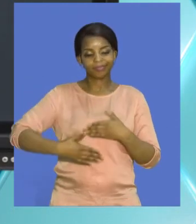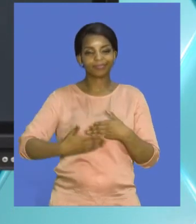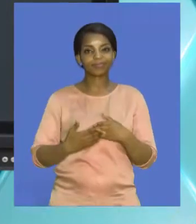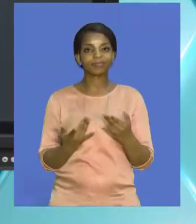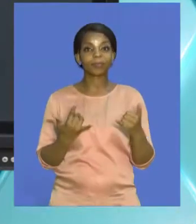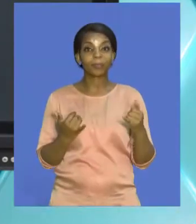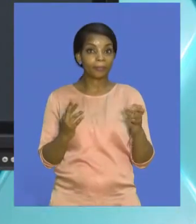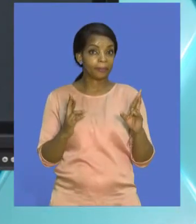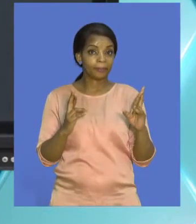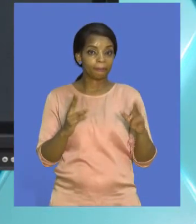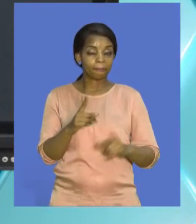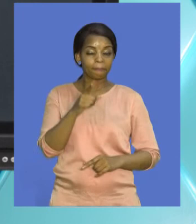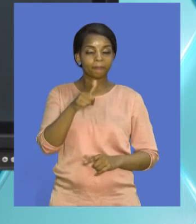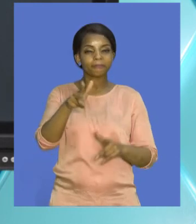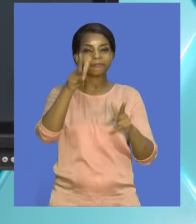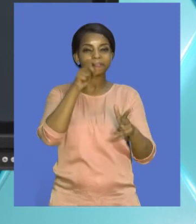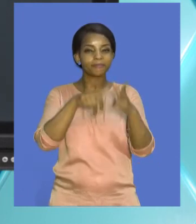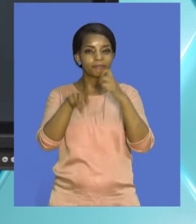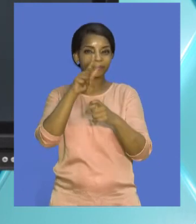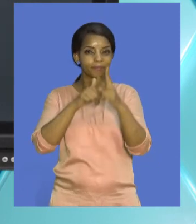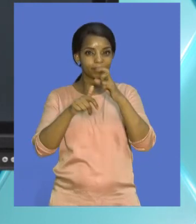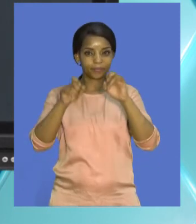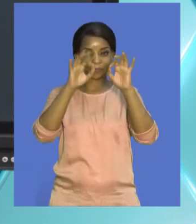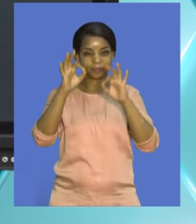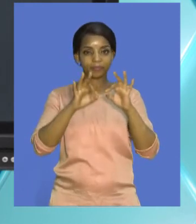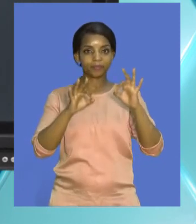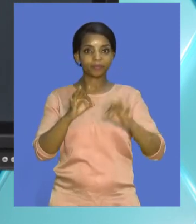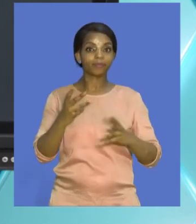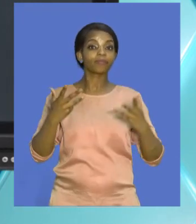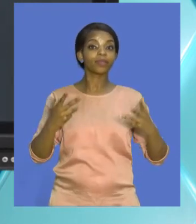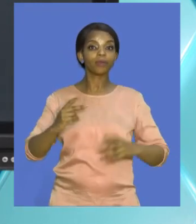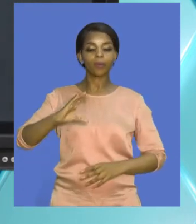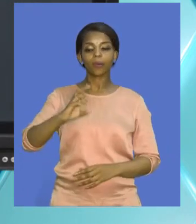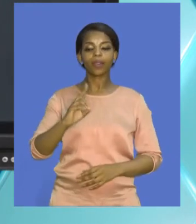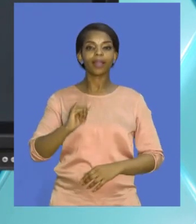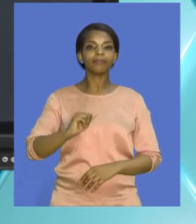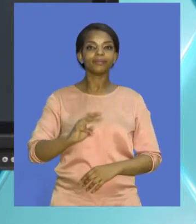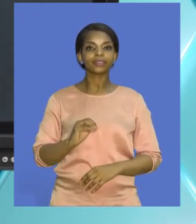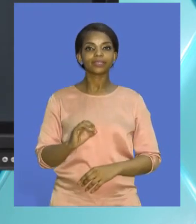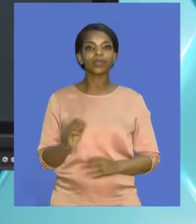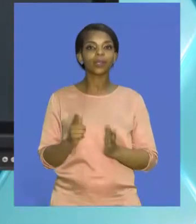sense in terms of trying to unpack the Coulombs law. And because of time constraints, we've